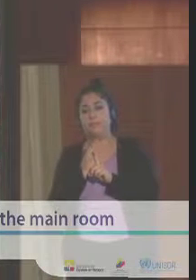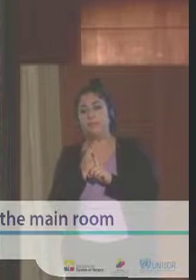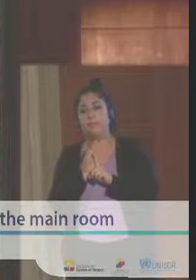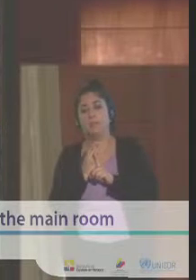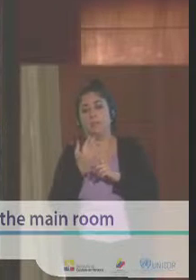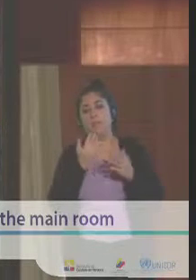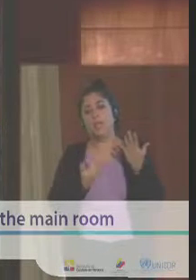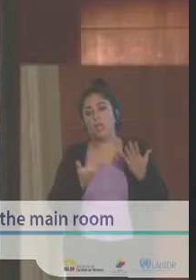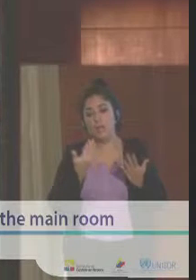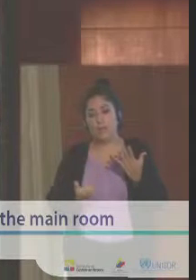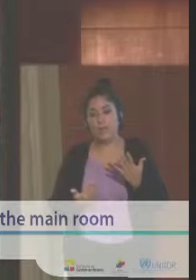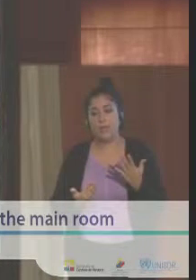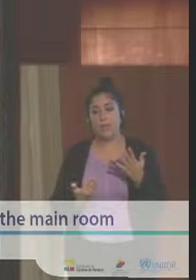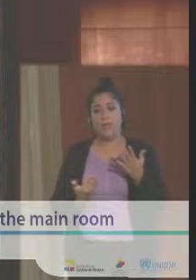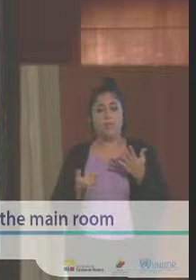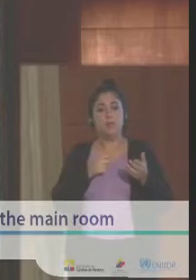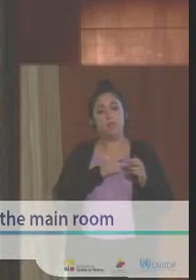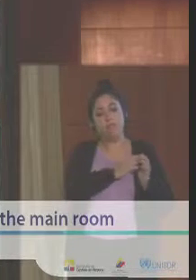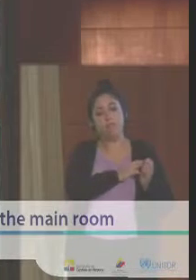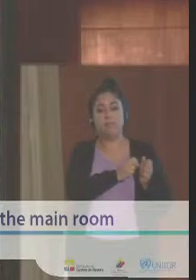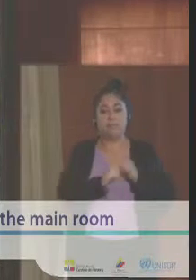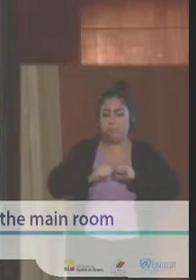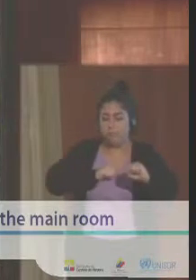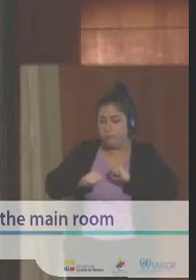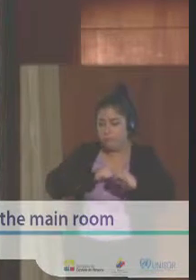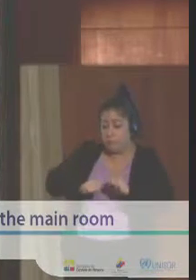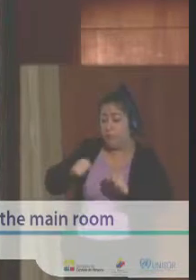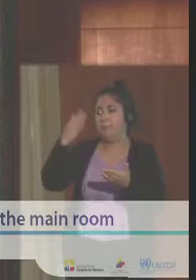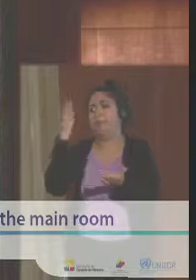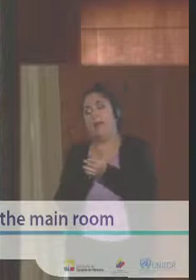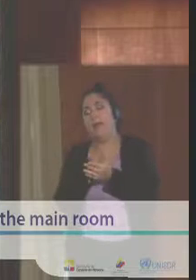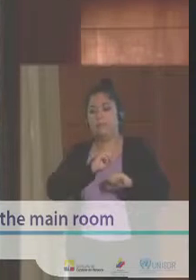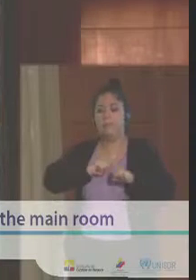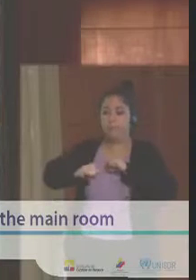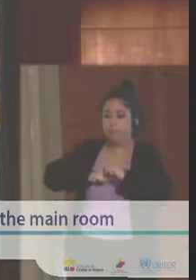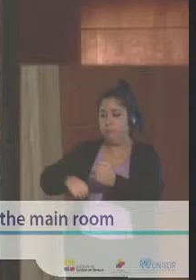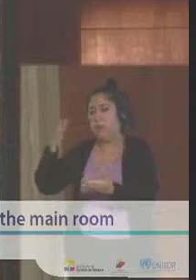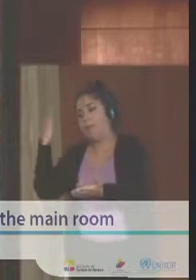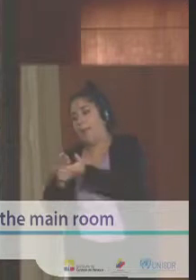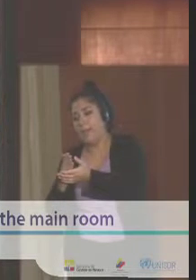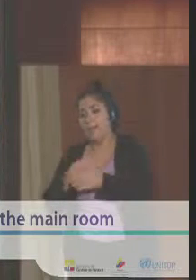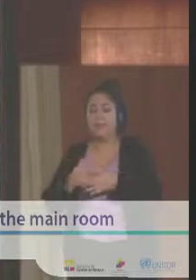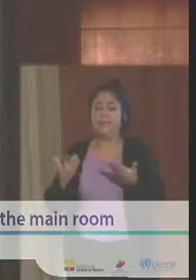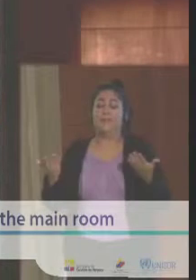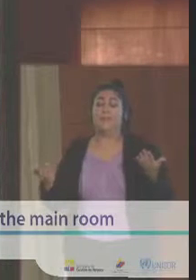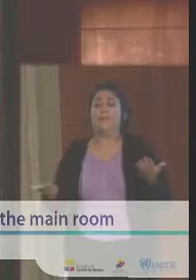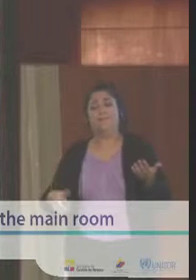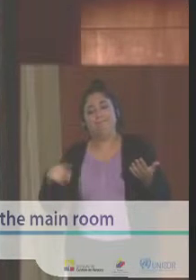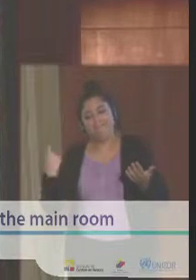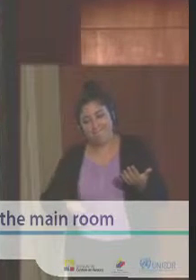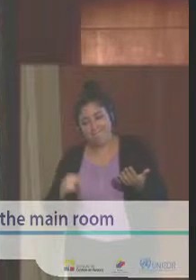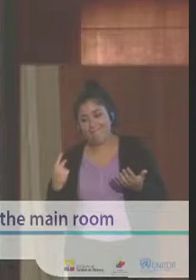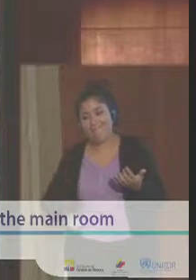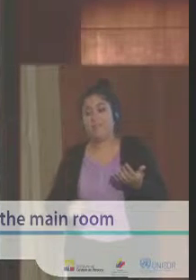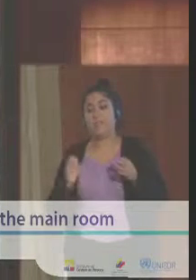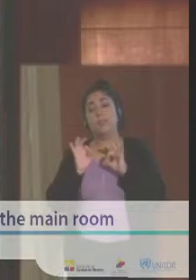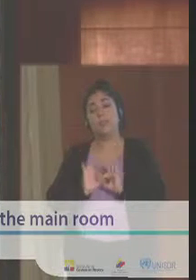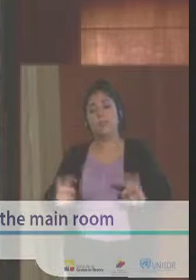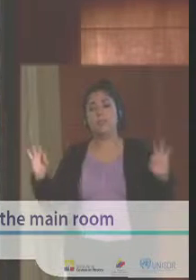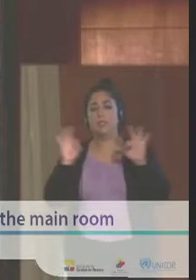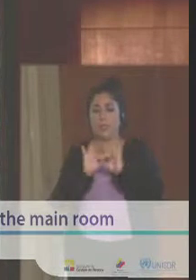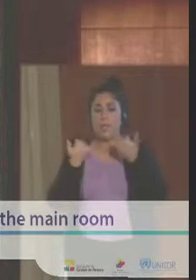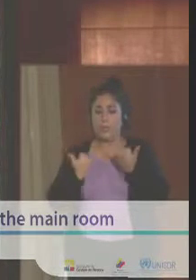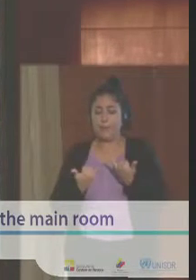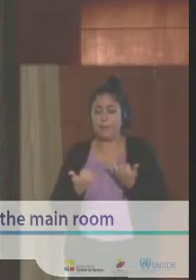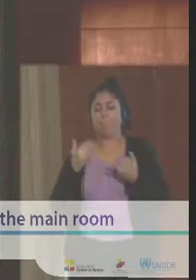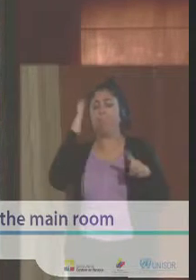is the fact that service, for example, is interrupted because it wasn't sustainable. That was the fundamental reason why we worked